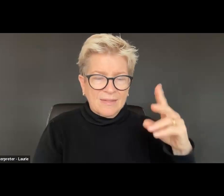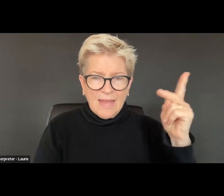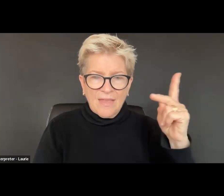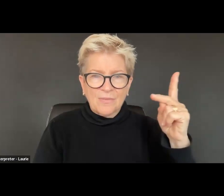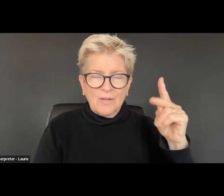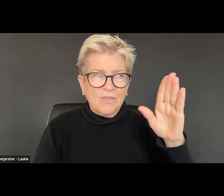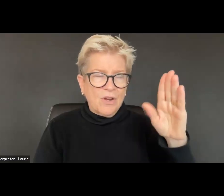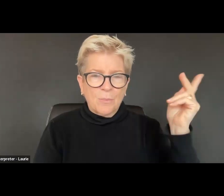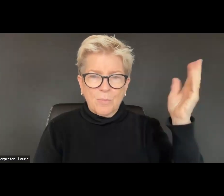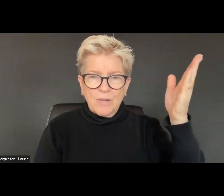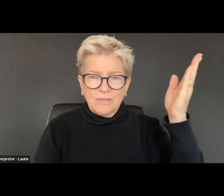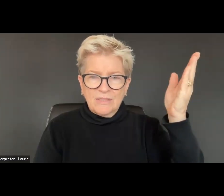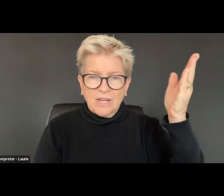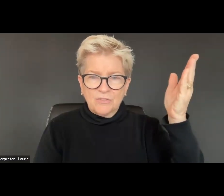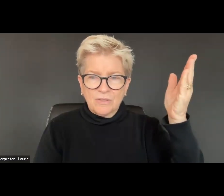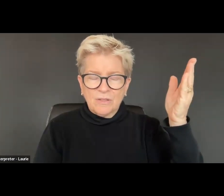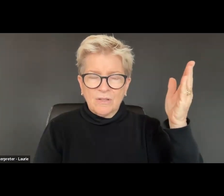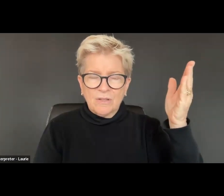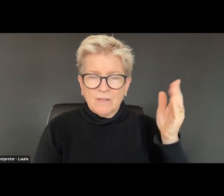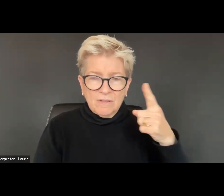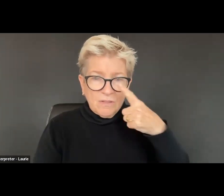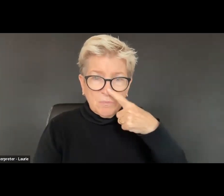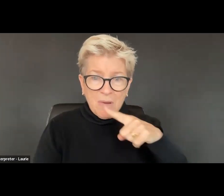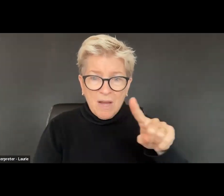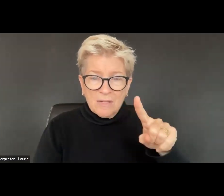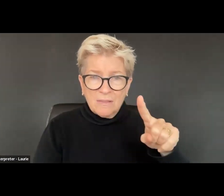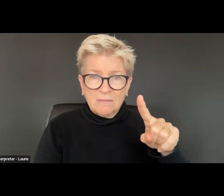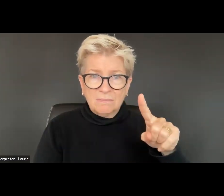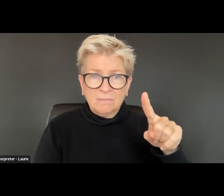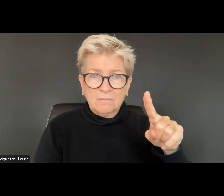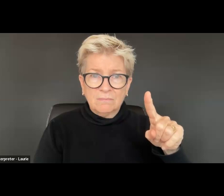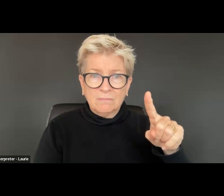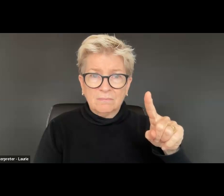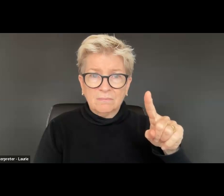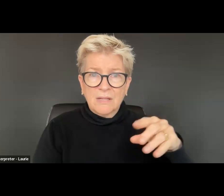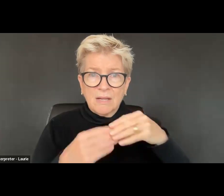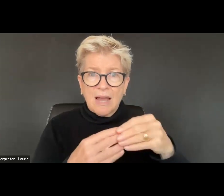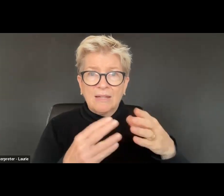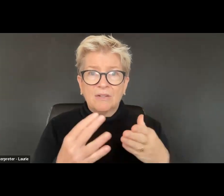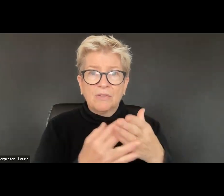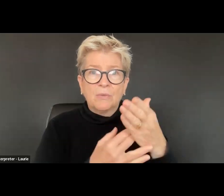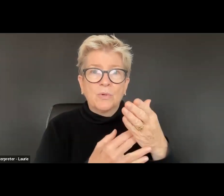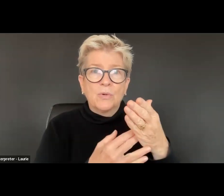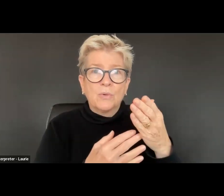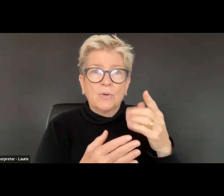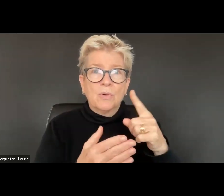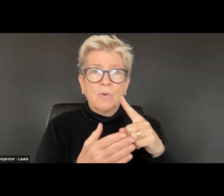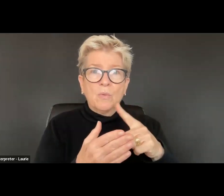Catherine's presentation. Would you mind just kind of walking us through what we captured for next